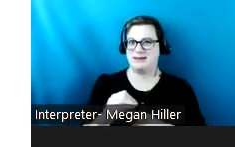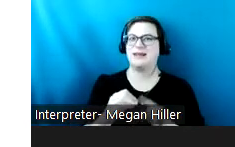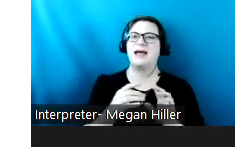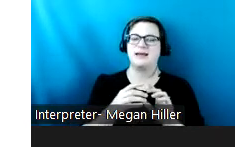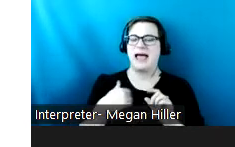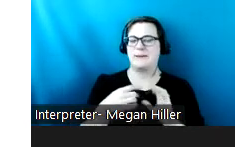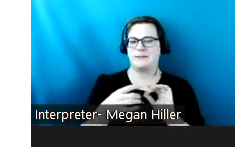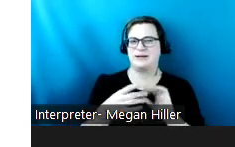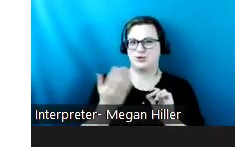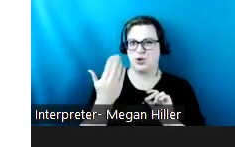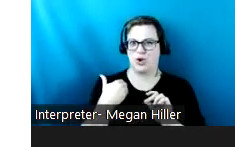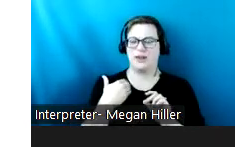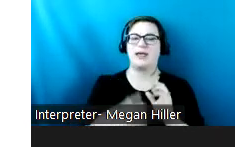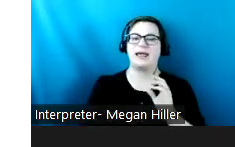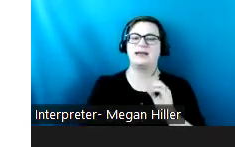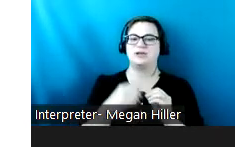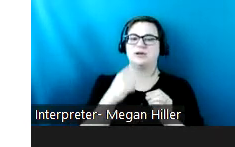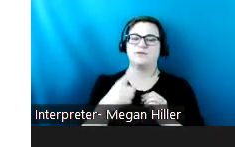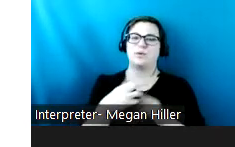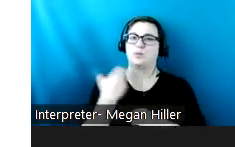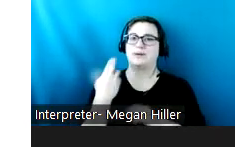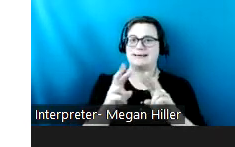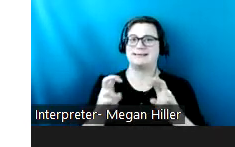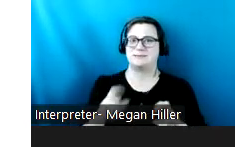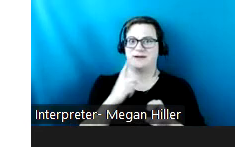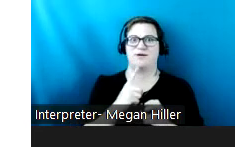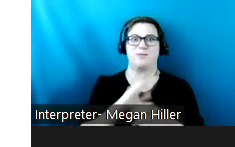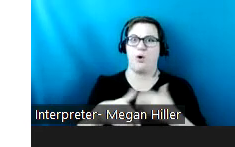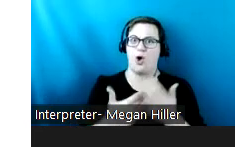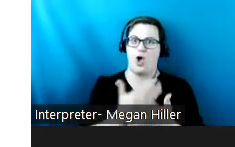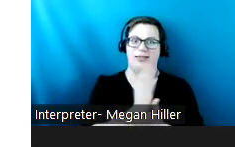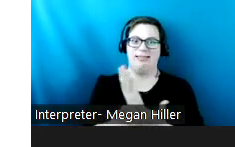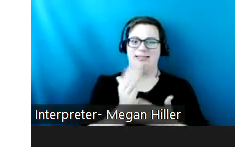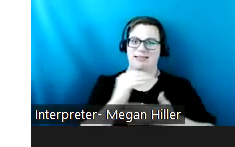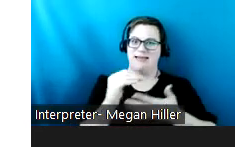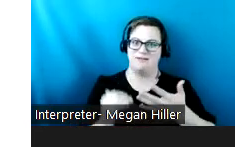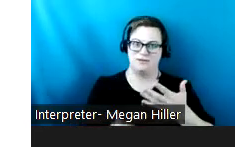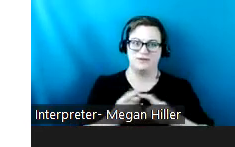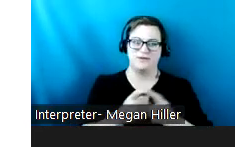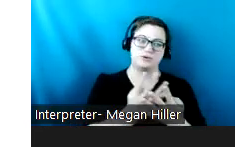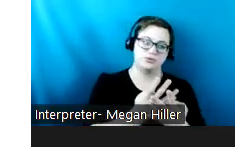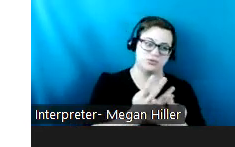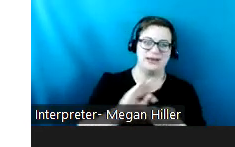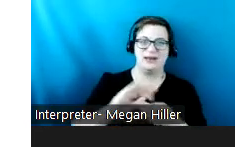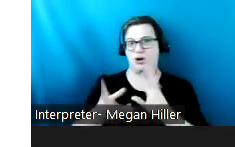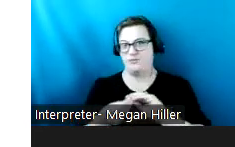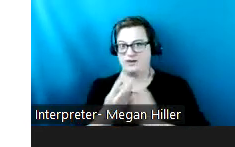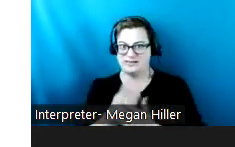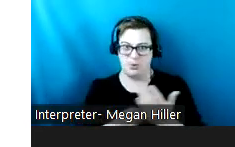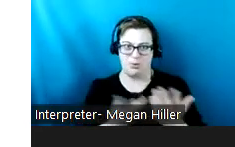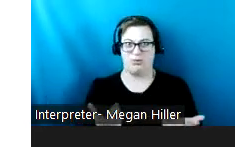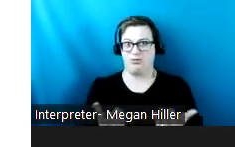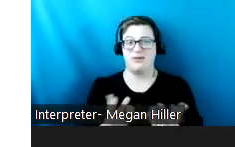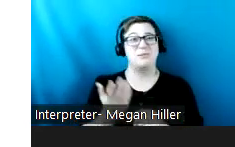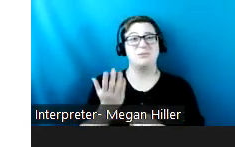for to all levels from screening, initial assessment, and comprehensive assessment. It used to only be